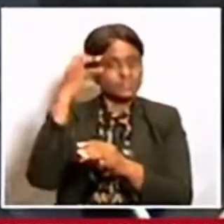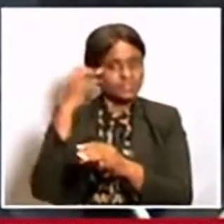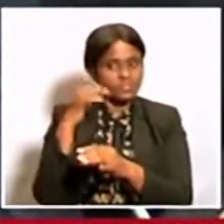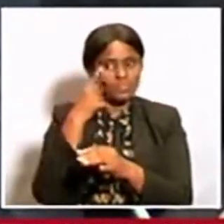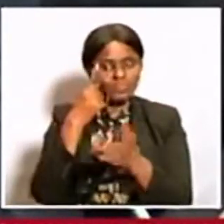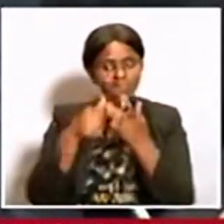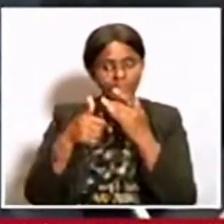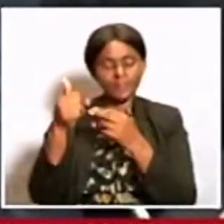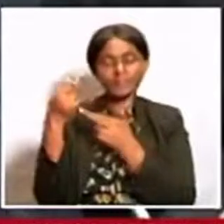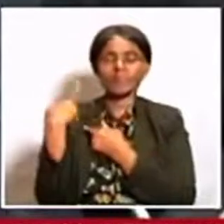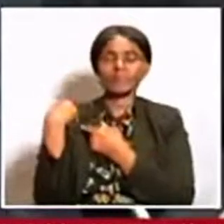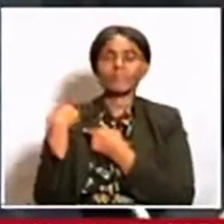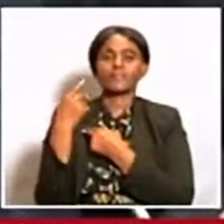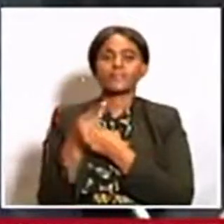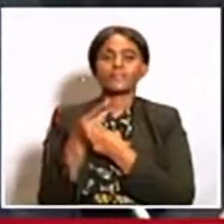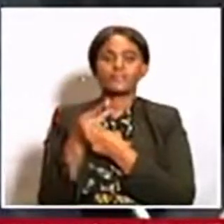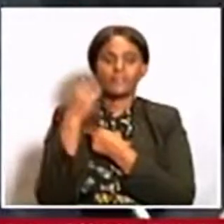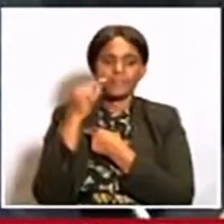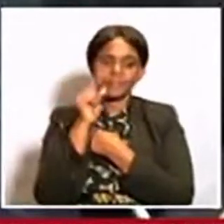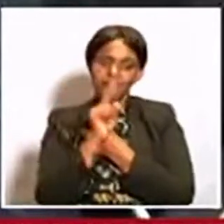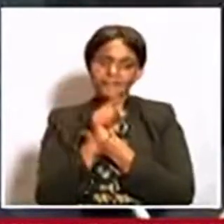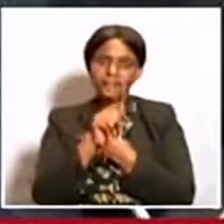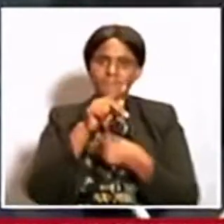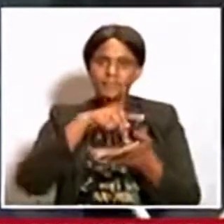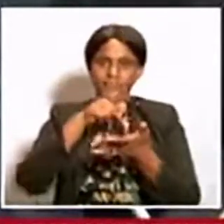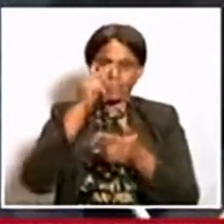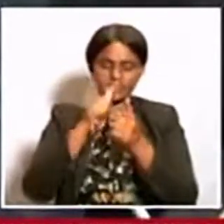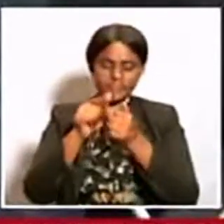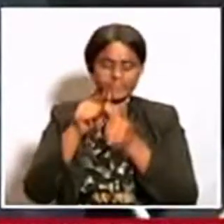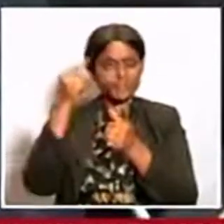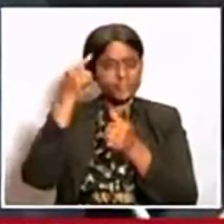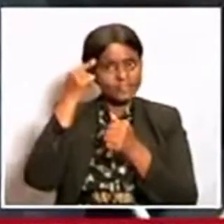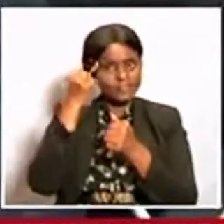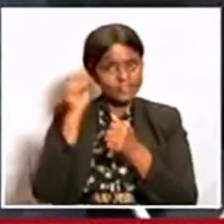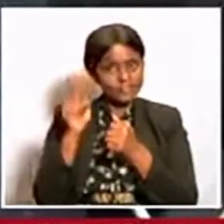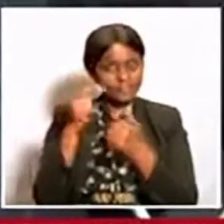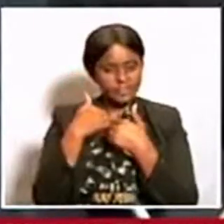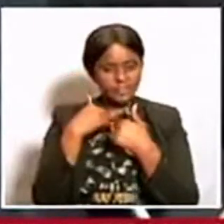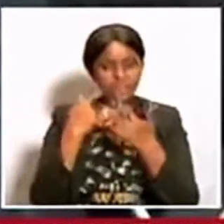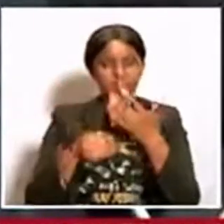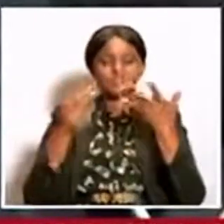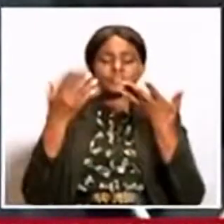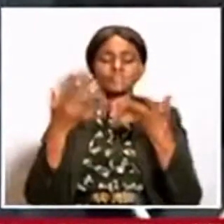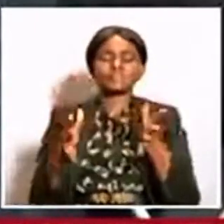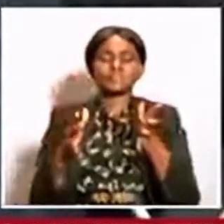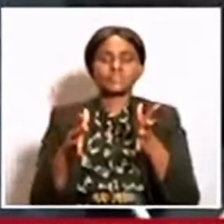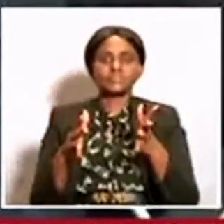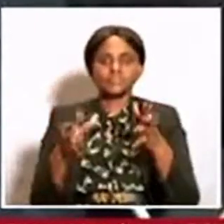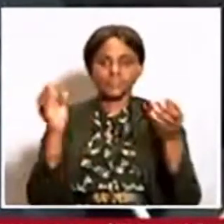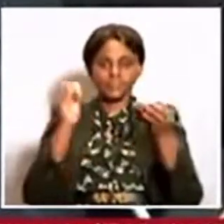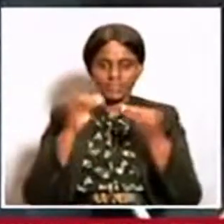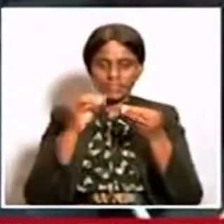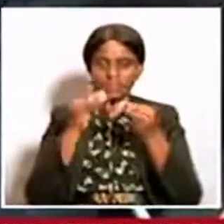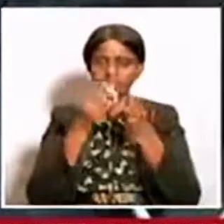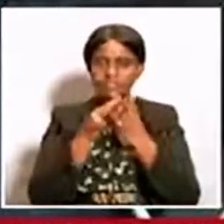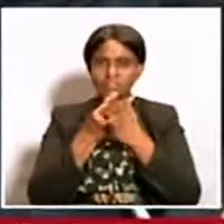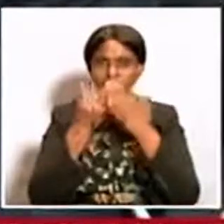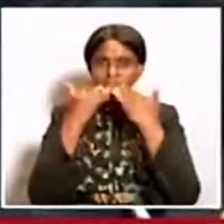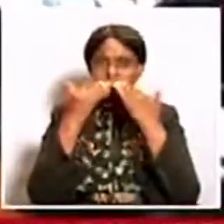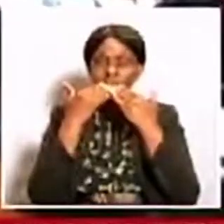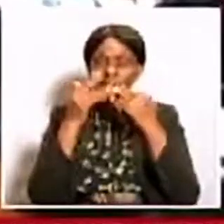was responsible for this payment, because the government has lost a lot of money. Thank you,